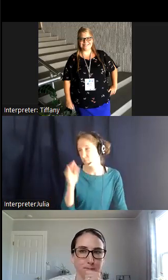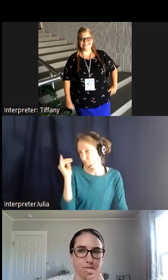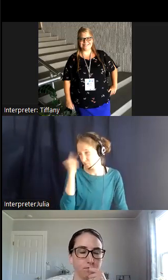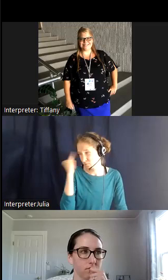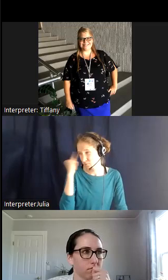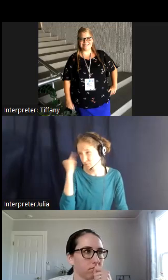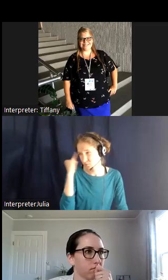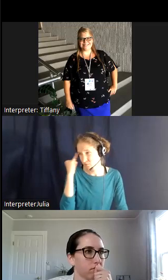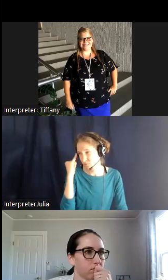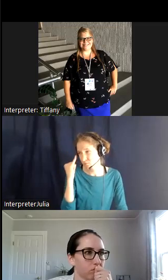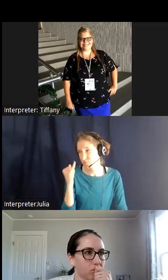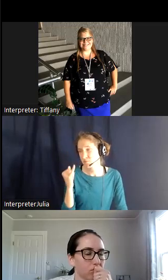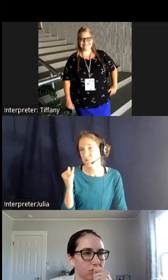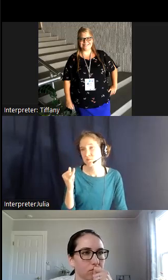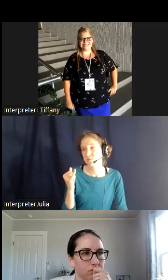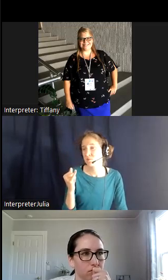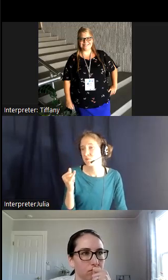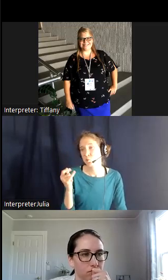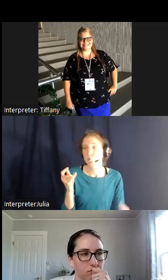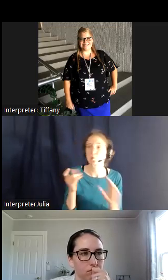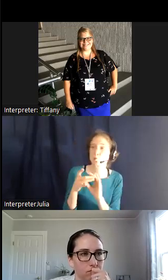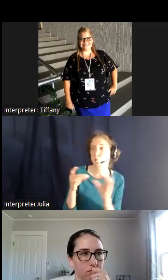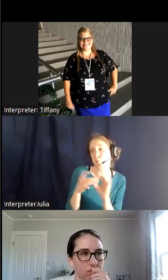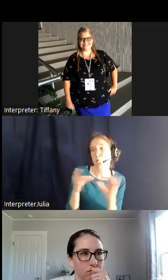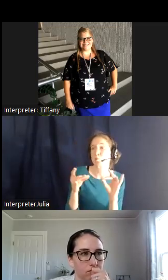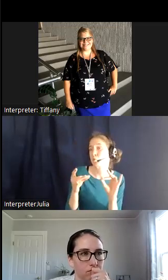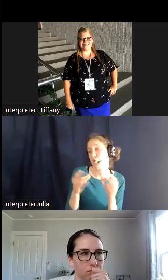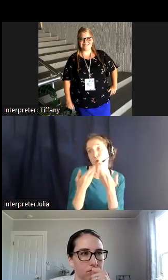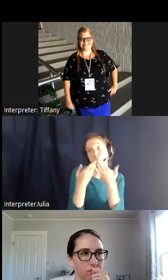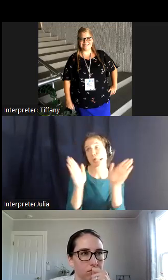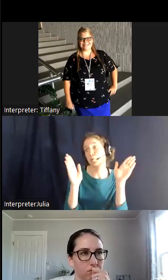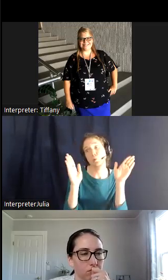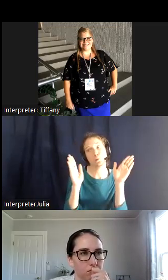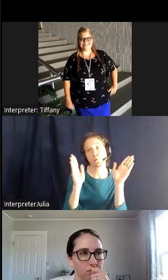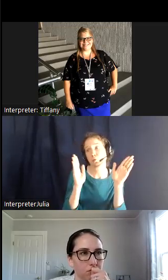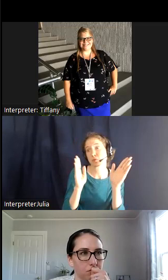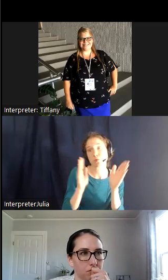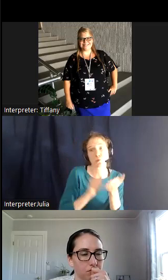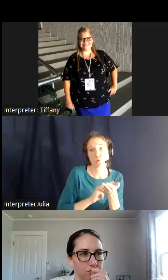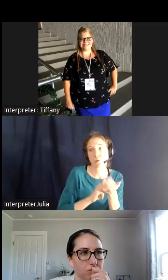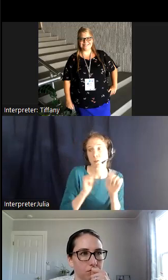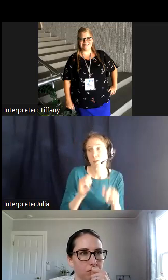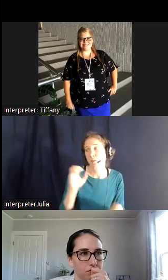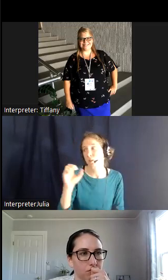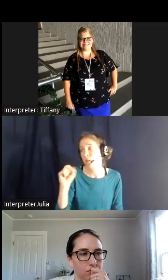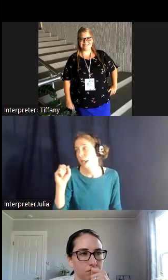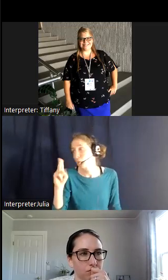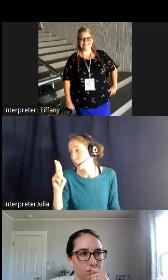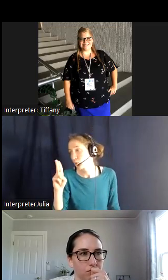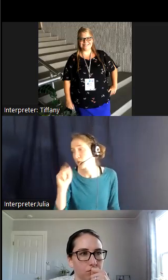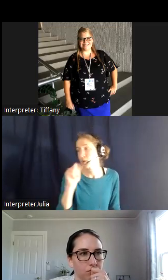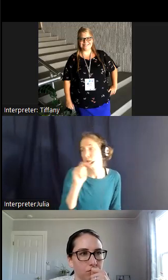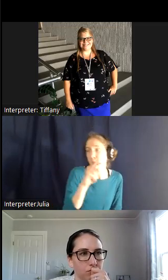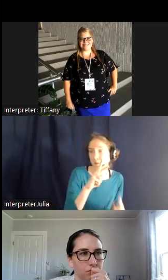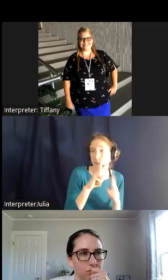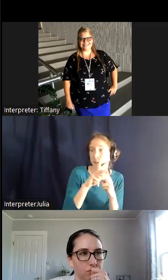expansive enough to say the provider can do CSU or ATU, and if